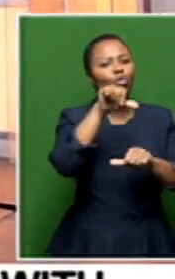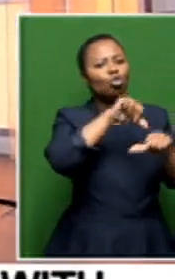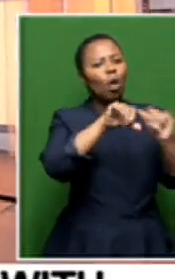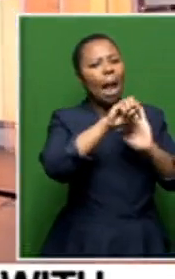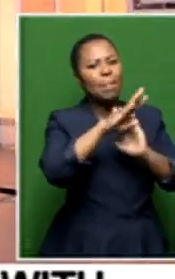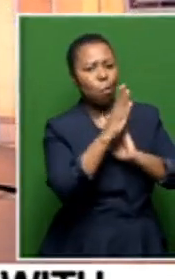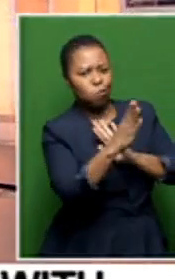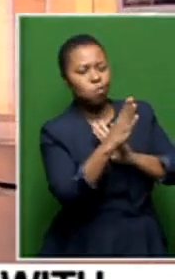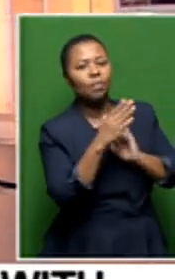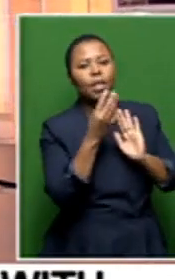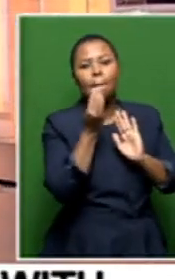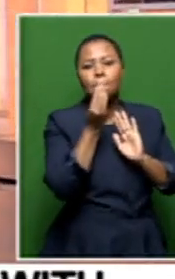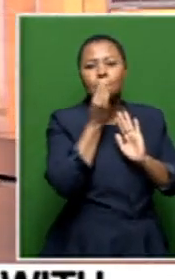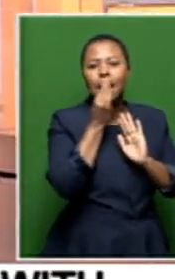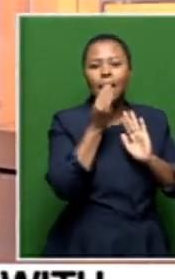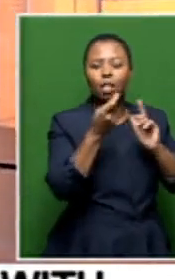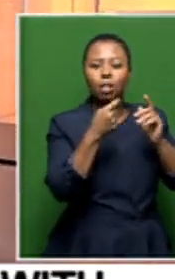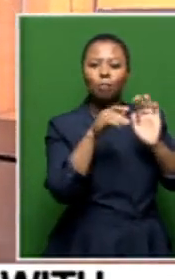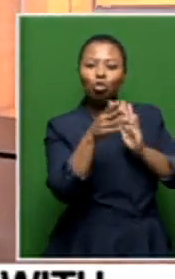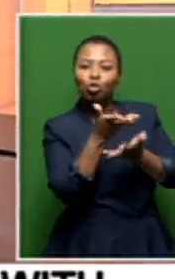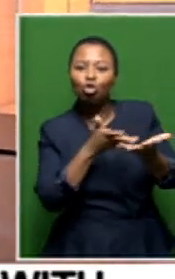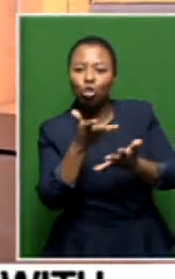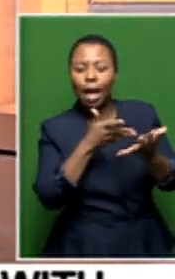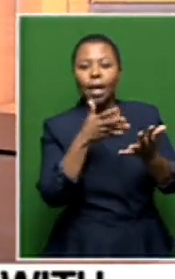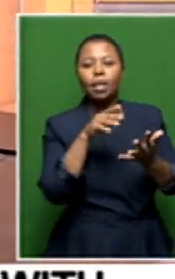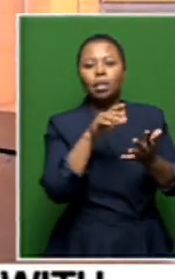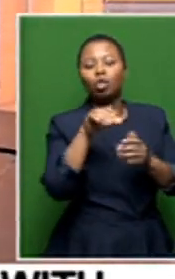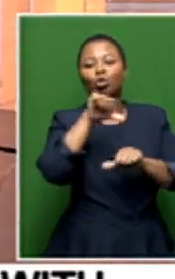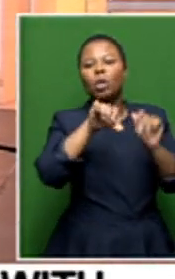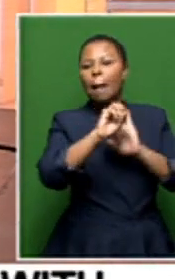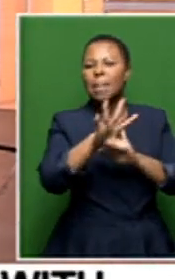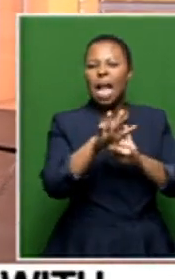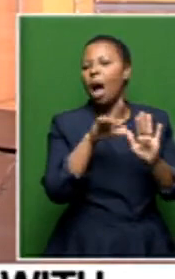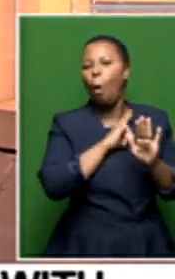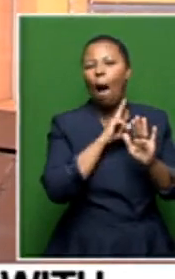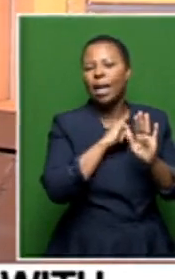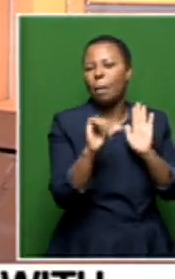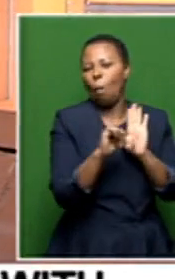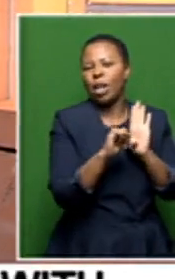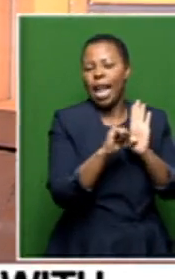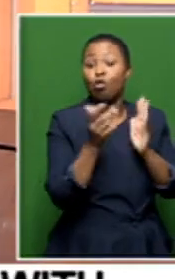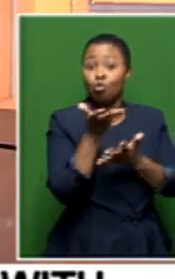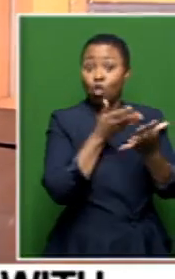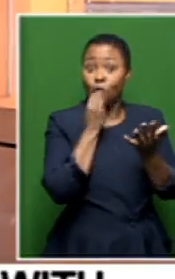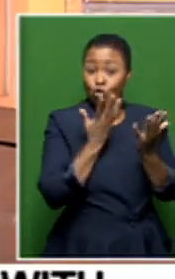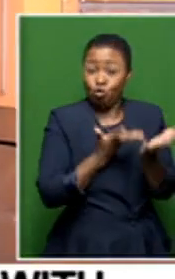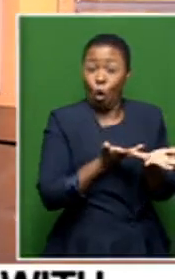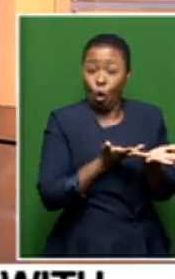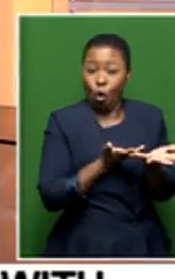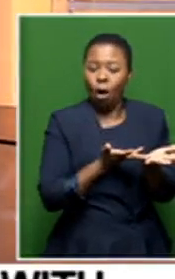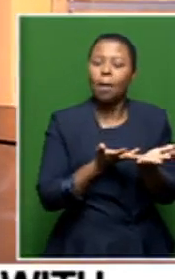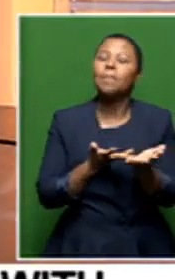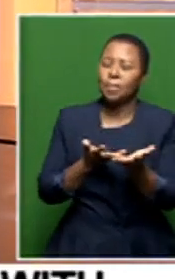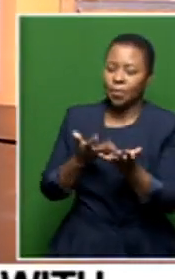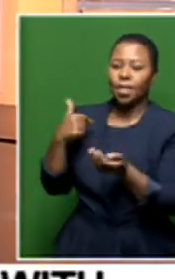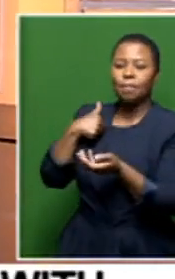and you know, the meals that you share on your platforms. So why is it so important for you to be sharing such?